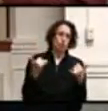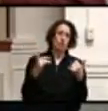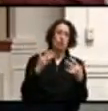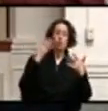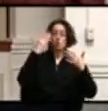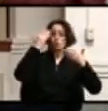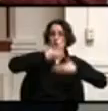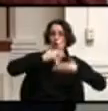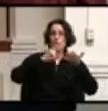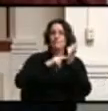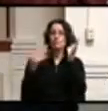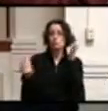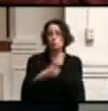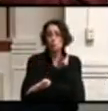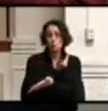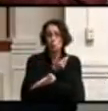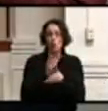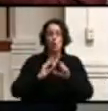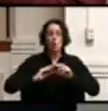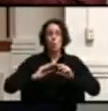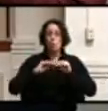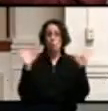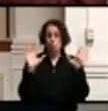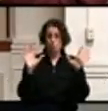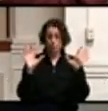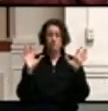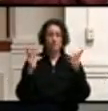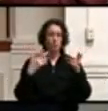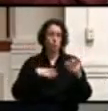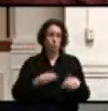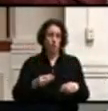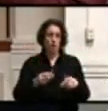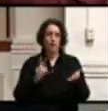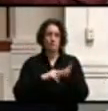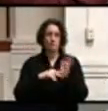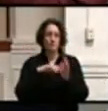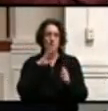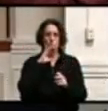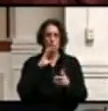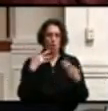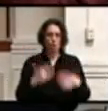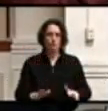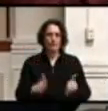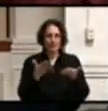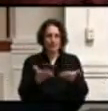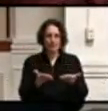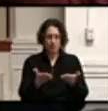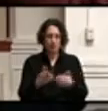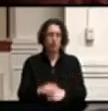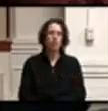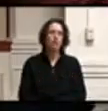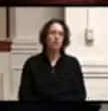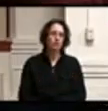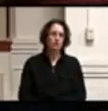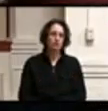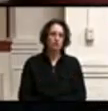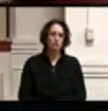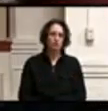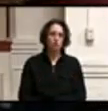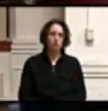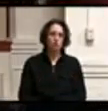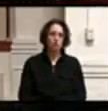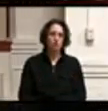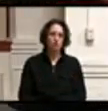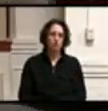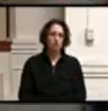darker is an addition. So we're essentially occupying the north part of the site, just